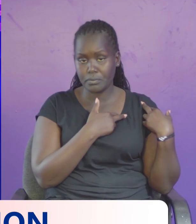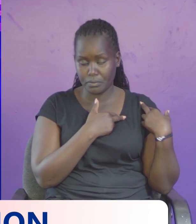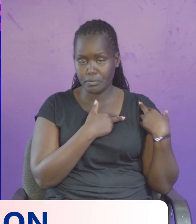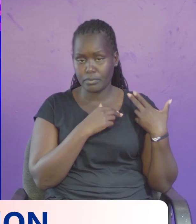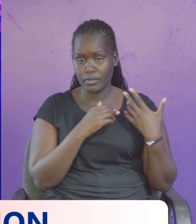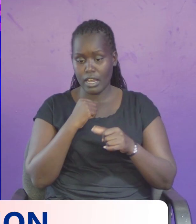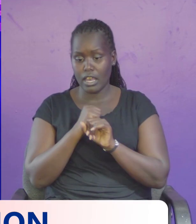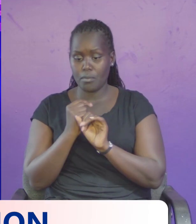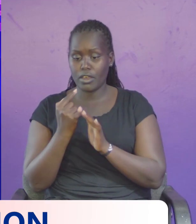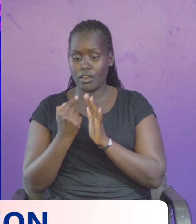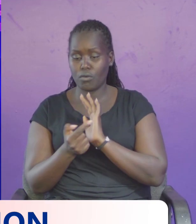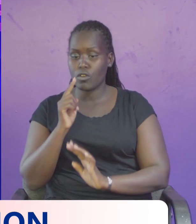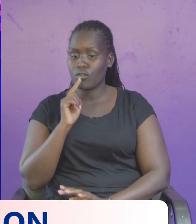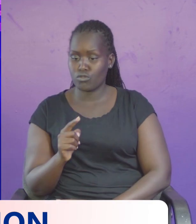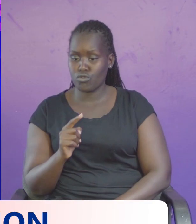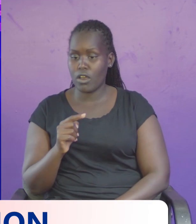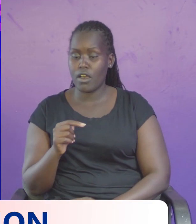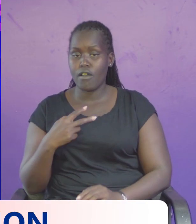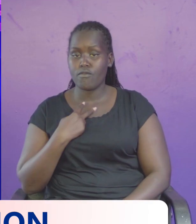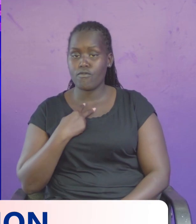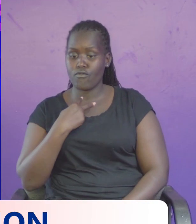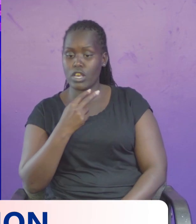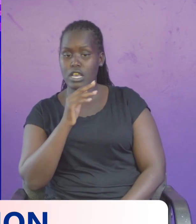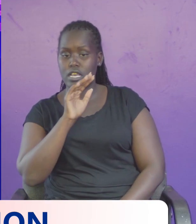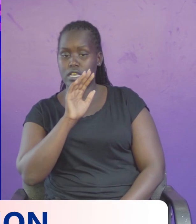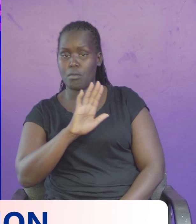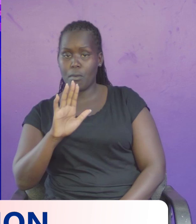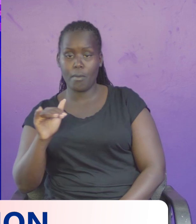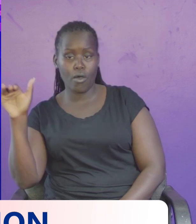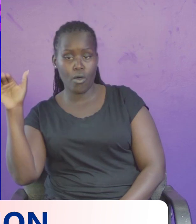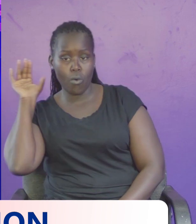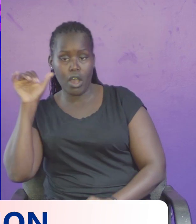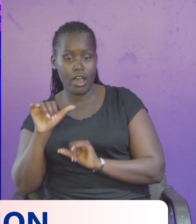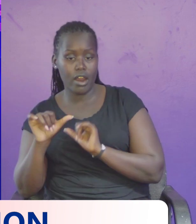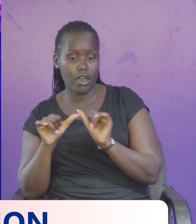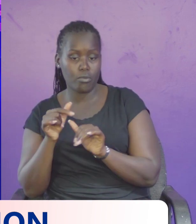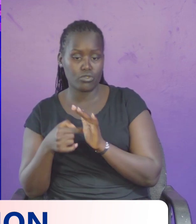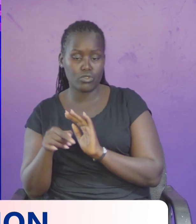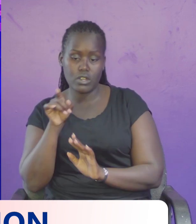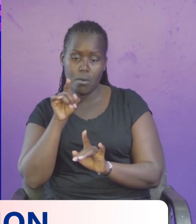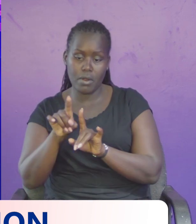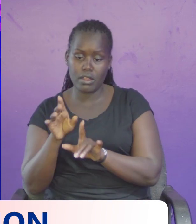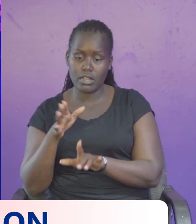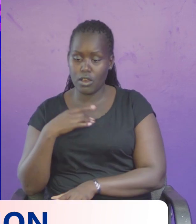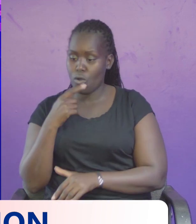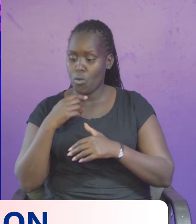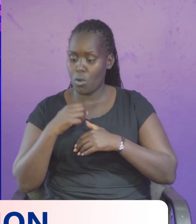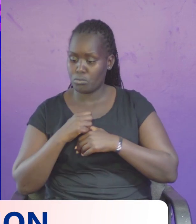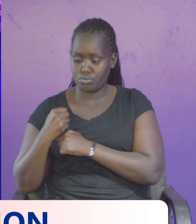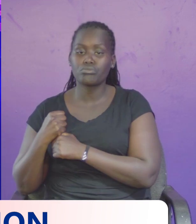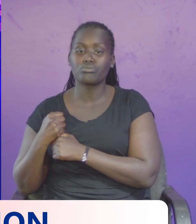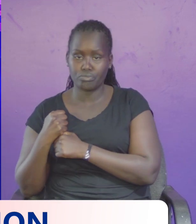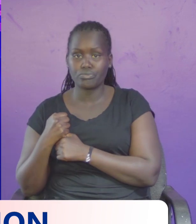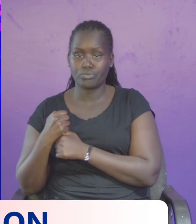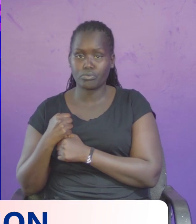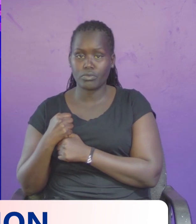in making sure that their voices were heard about our brothers that were abducted. The